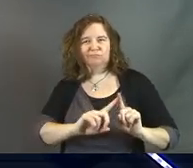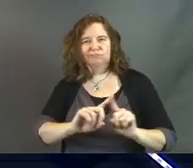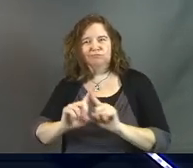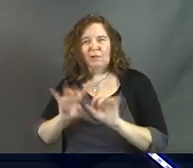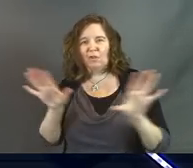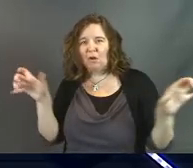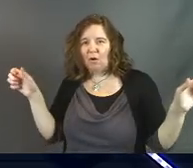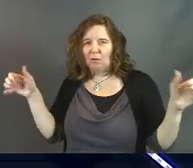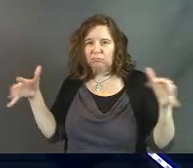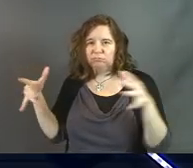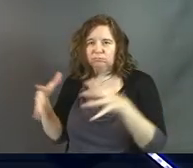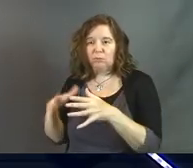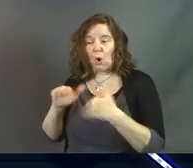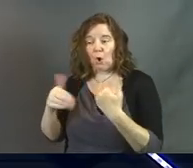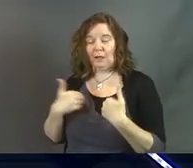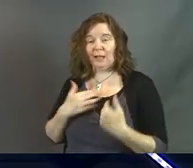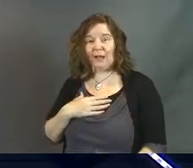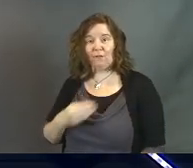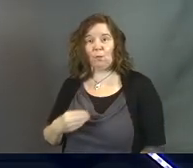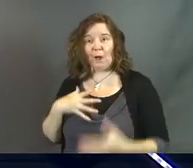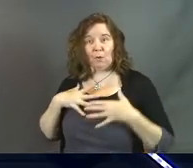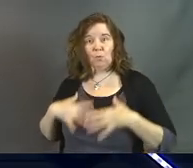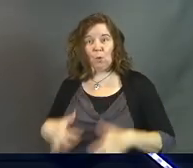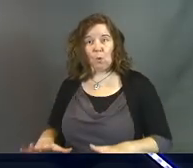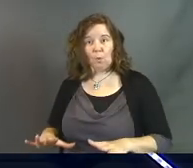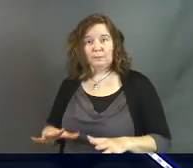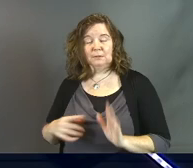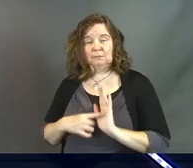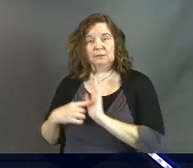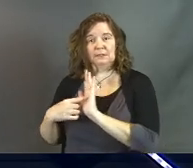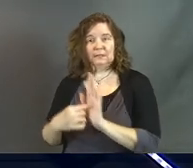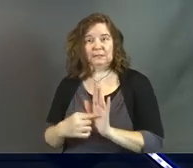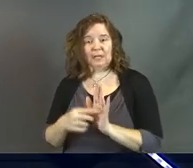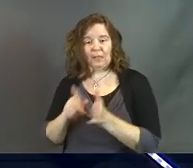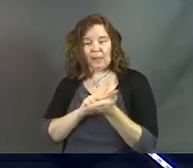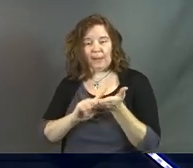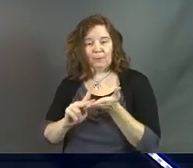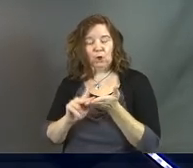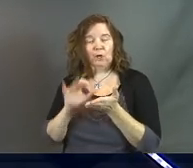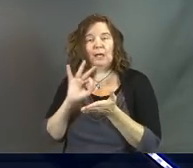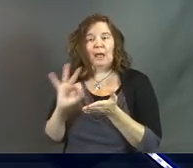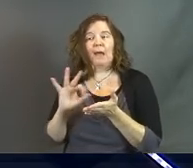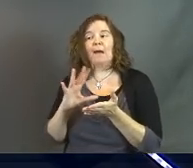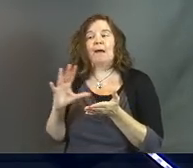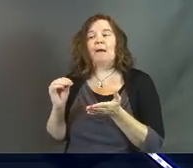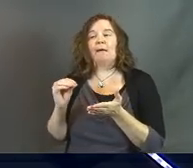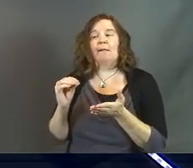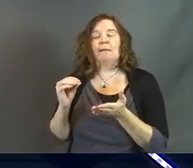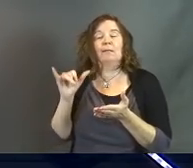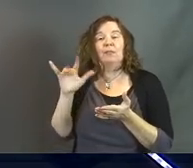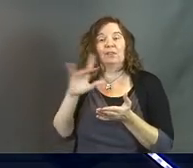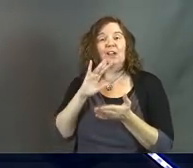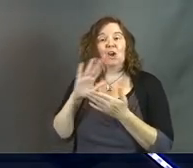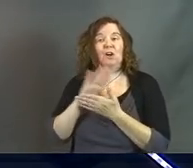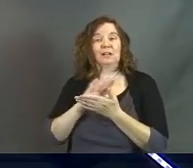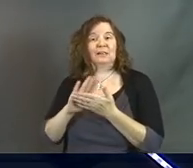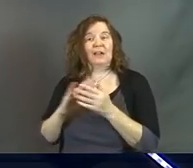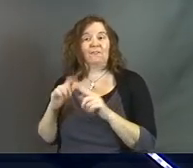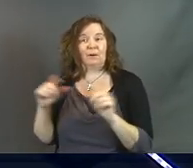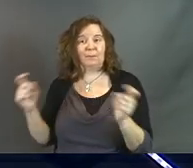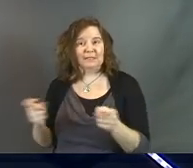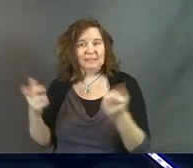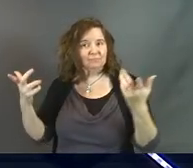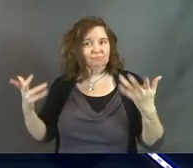all clothed in white robes, signifying the purity and the fact that they are cleansed from